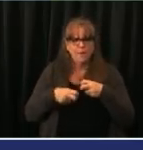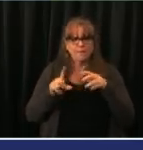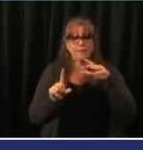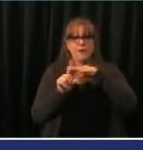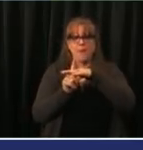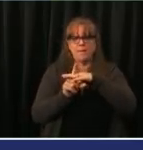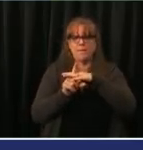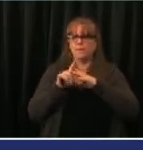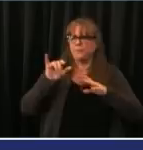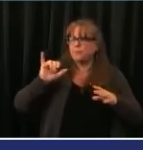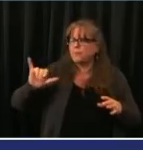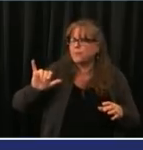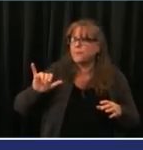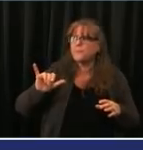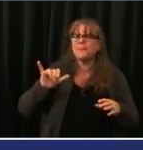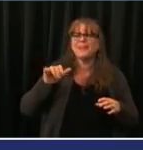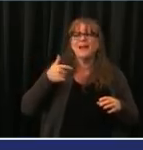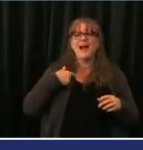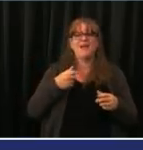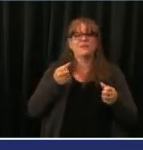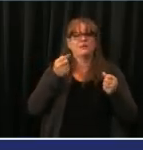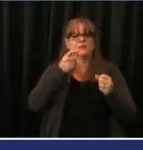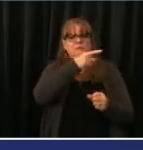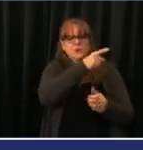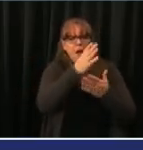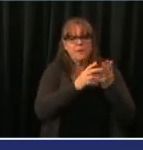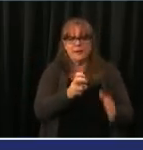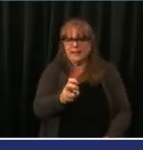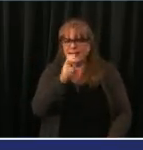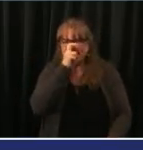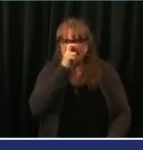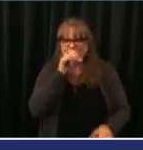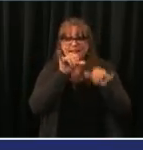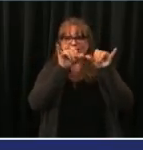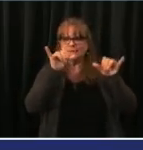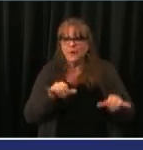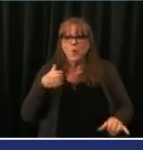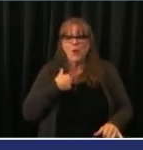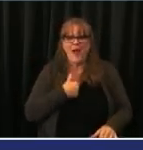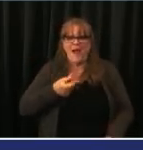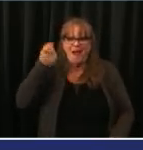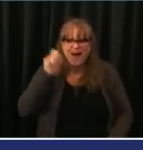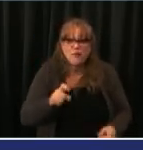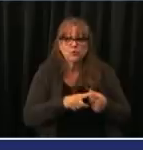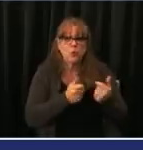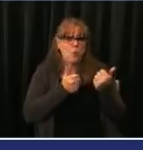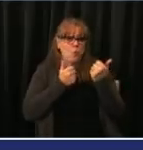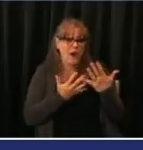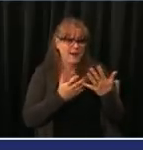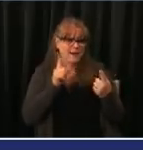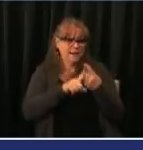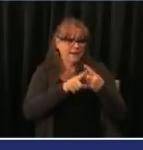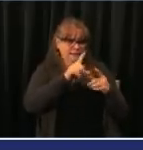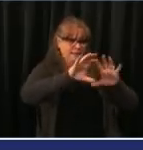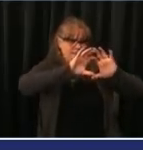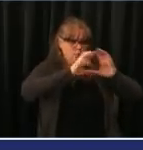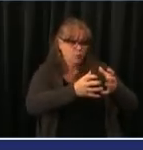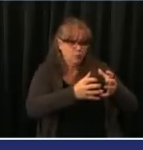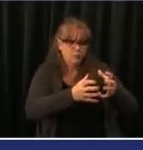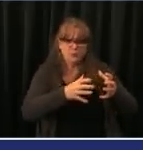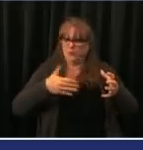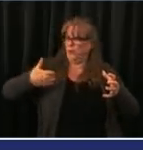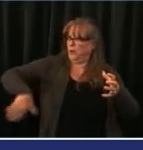have they would wait if a state would wait till everybody 70 and up was done. In that last week or two of 70 and up, you have a lot of vaccine